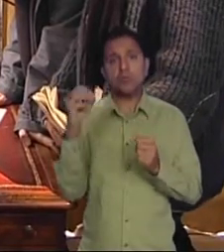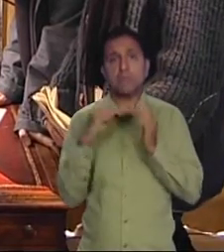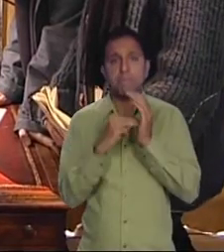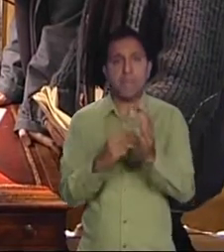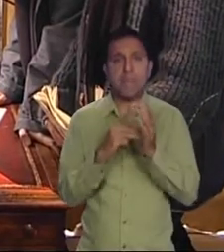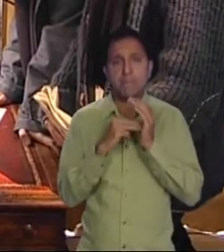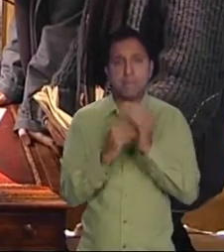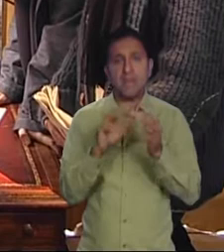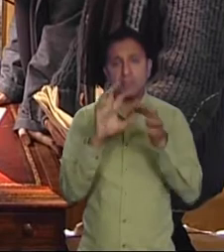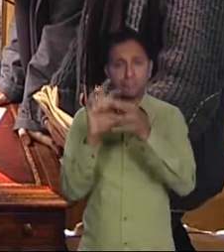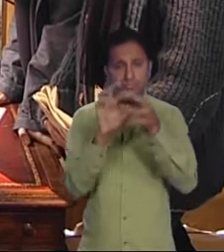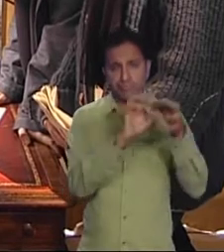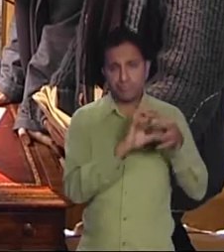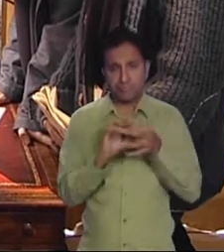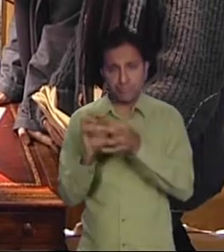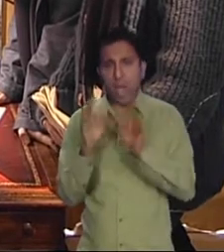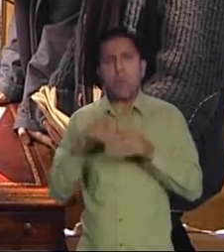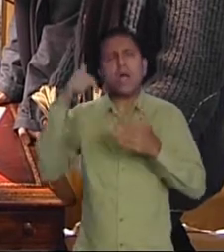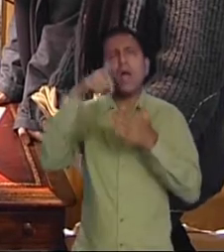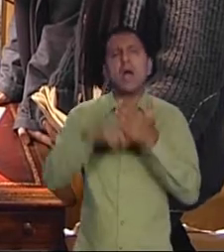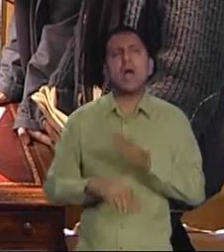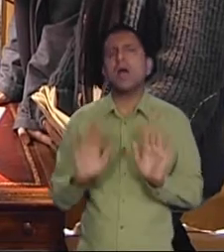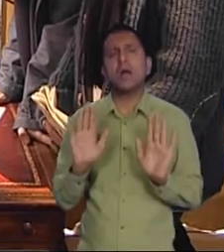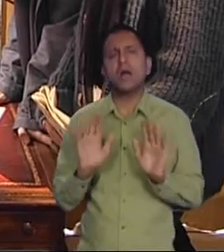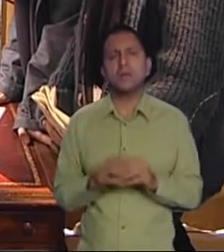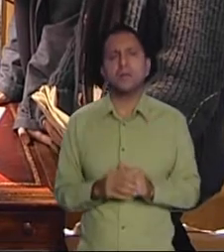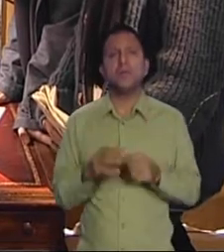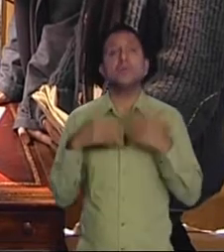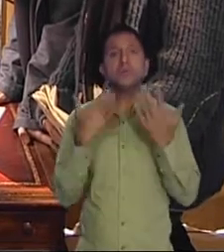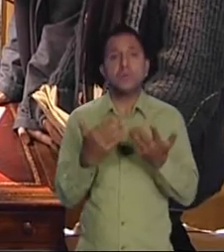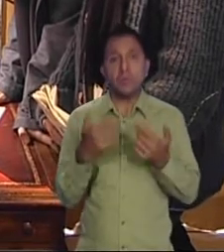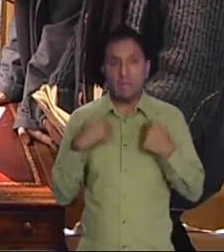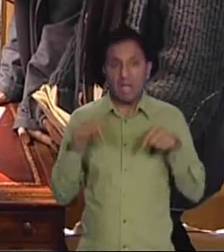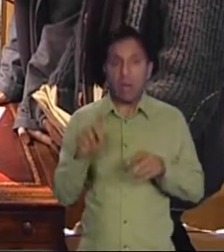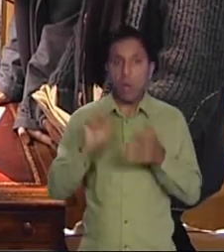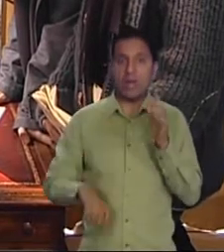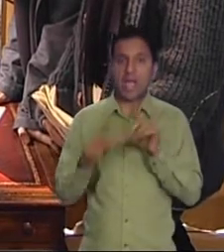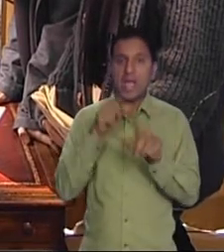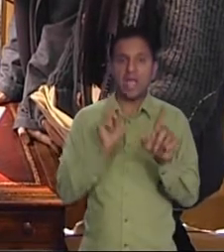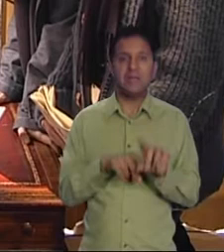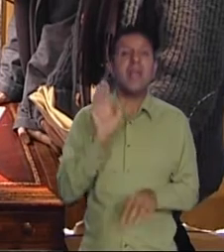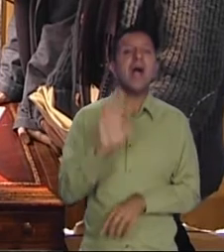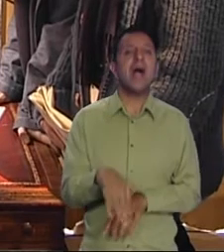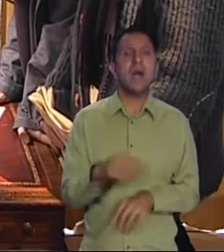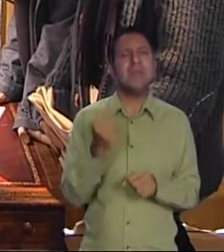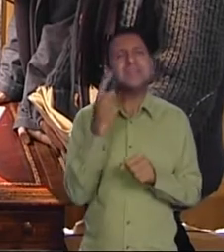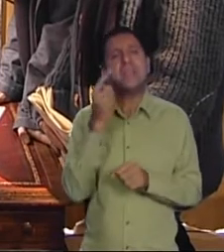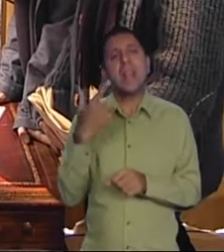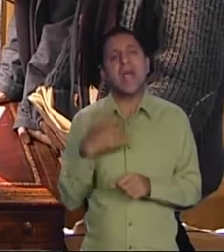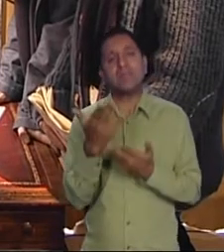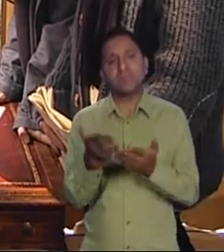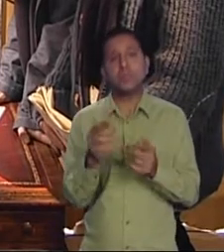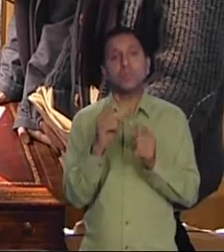easier, I'm going to give you those positions. Those are unchanged. To work out these 3 positions, I'm going to give you 3 more